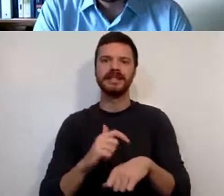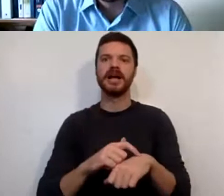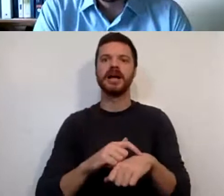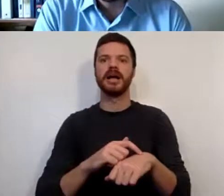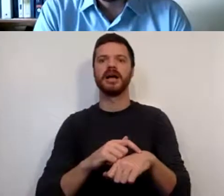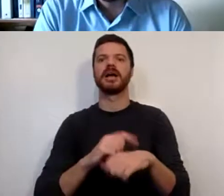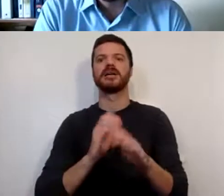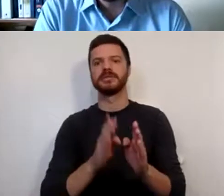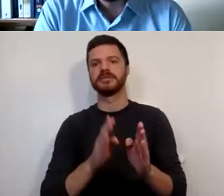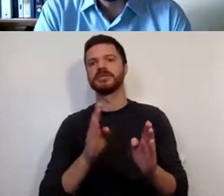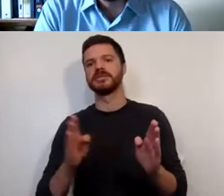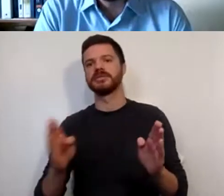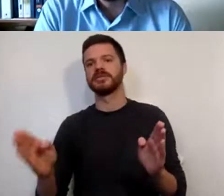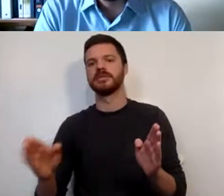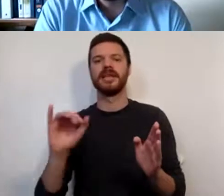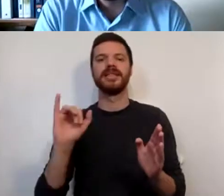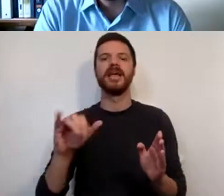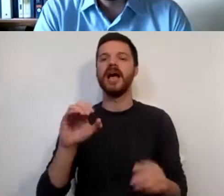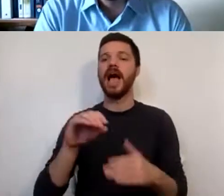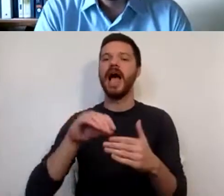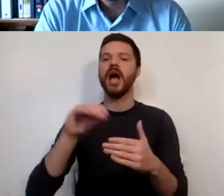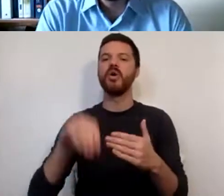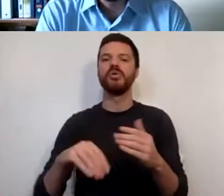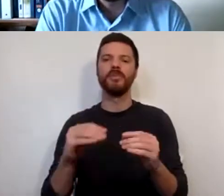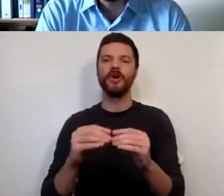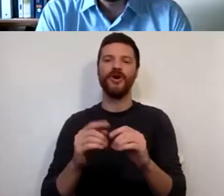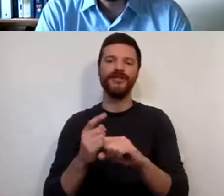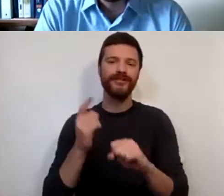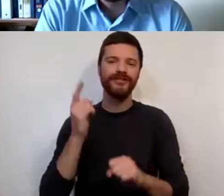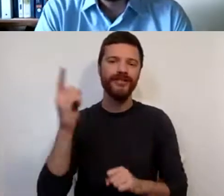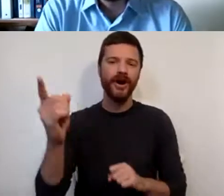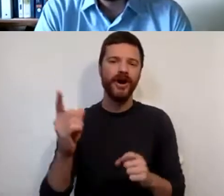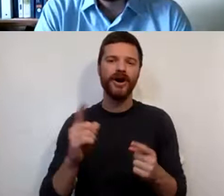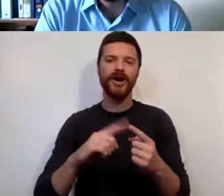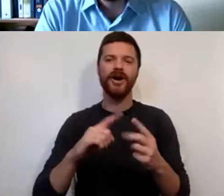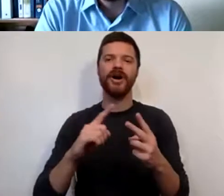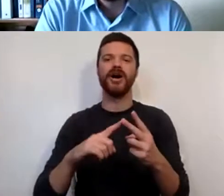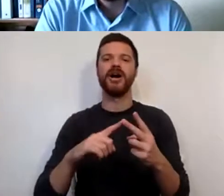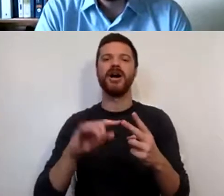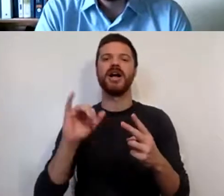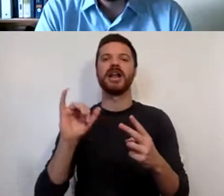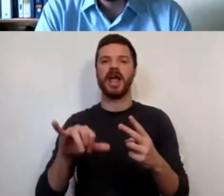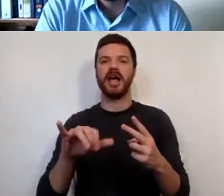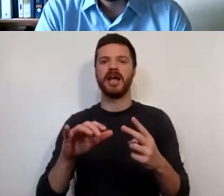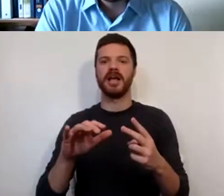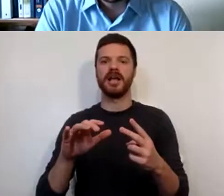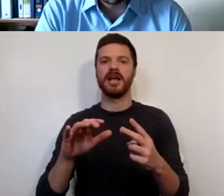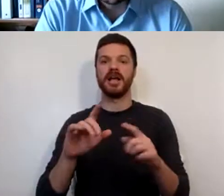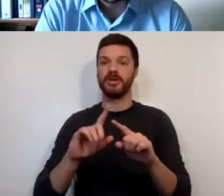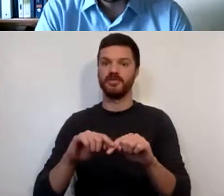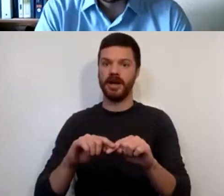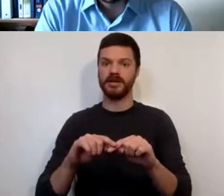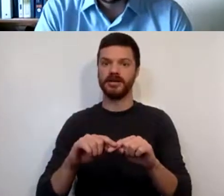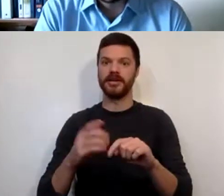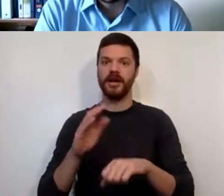kind of far distal outcomes, which would rely and be a function very much of your ability to